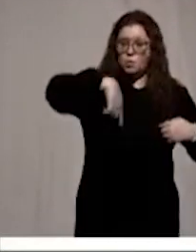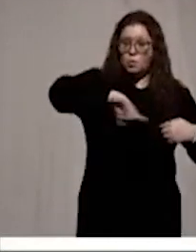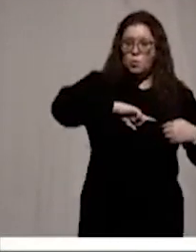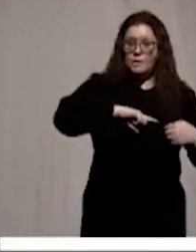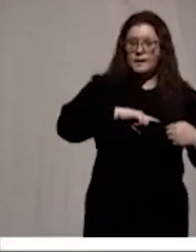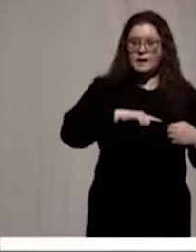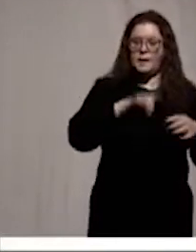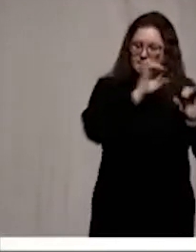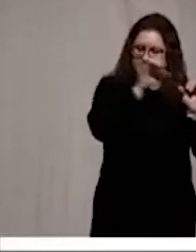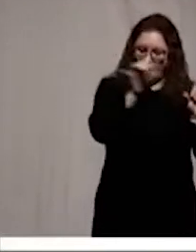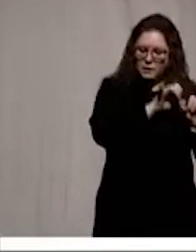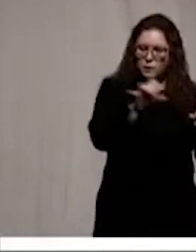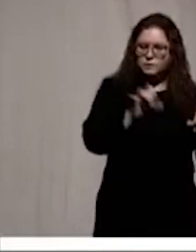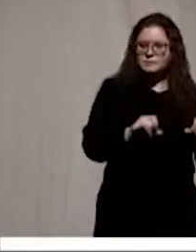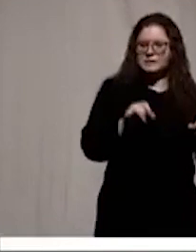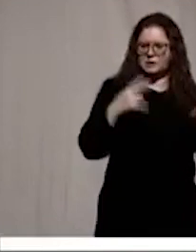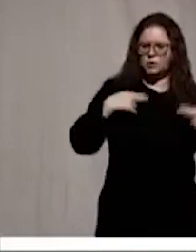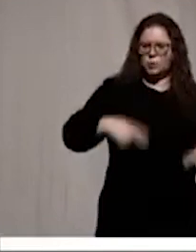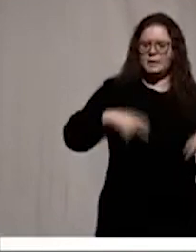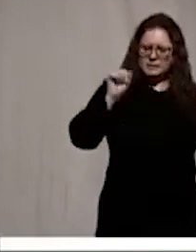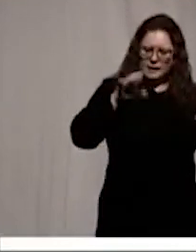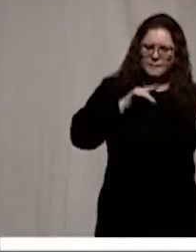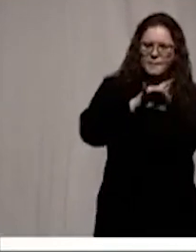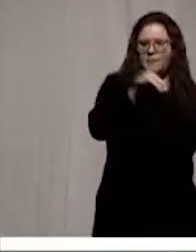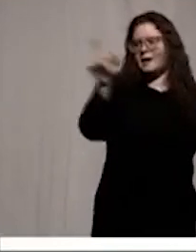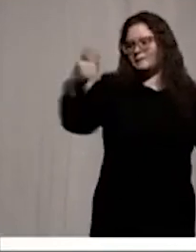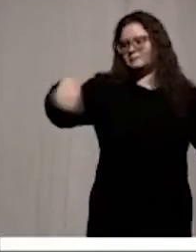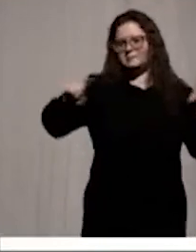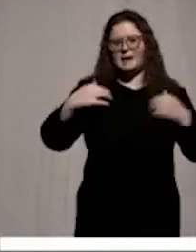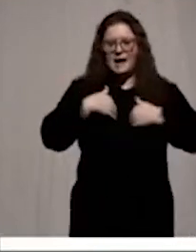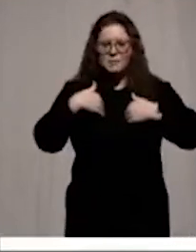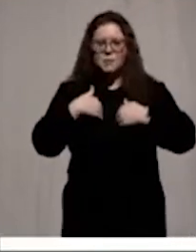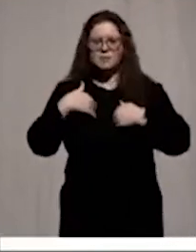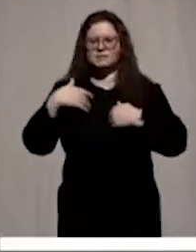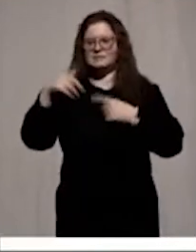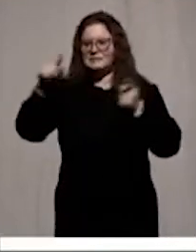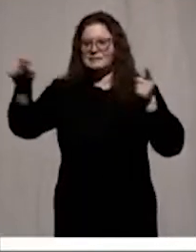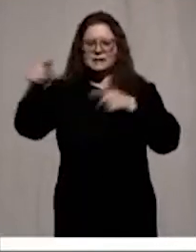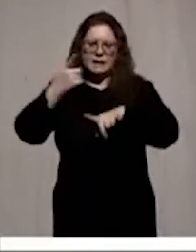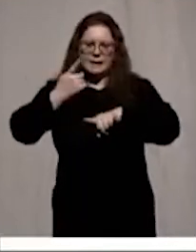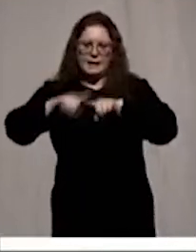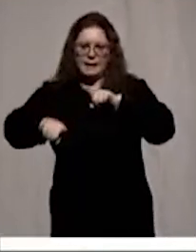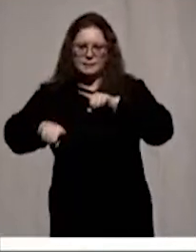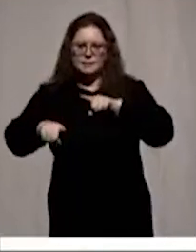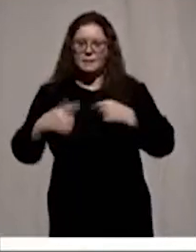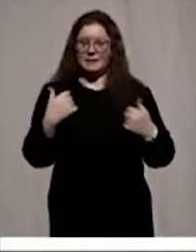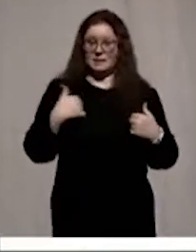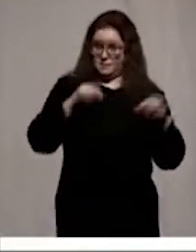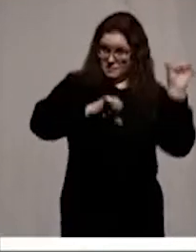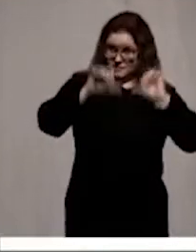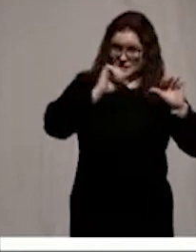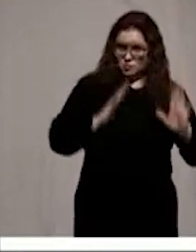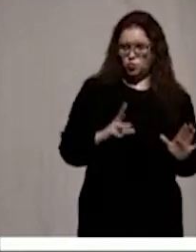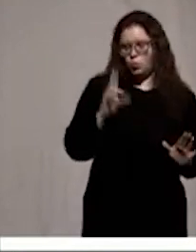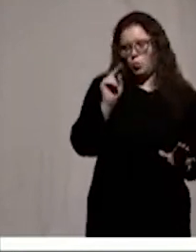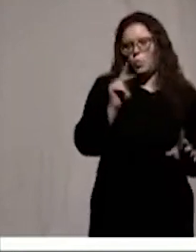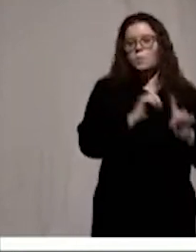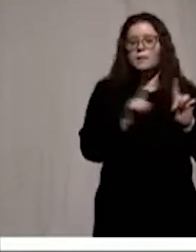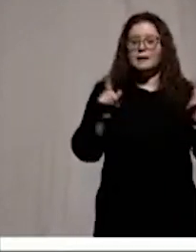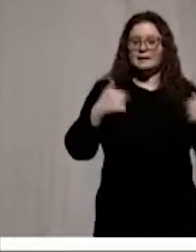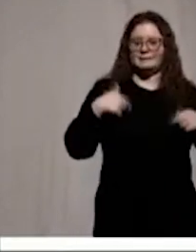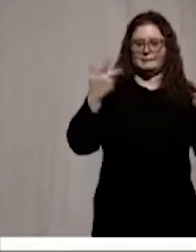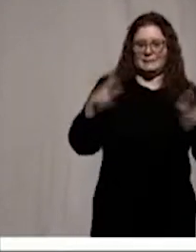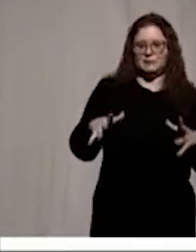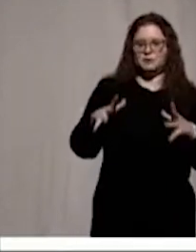world. Humans can pick up patterns because of an internal beat we have, and there's not really, I mean, I'm no scientist, but I was looking it up,